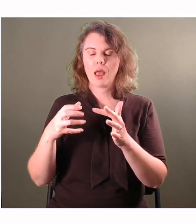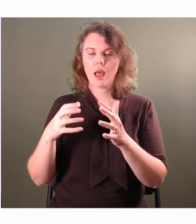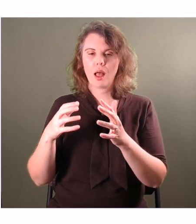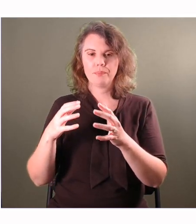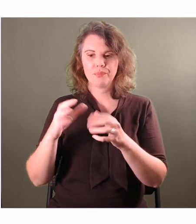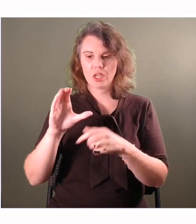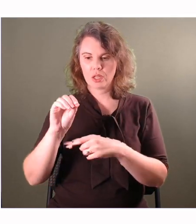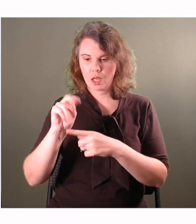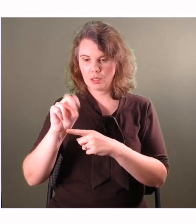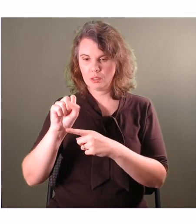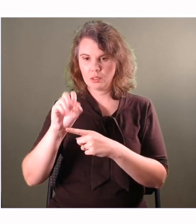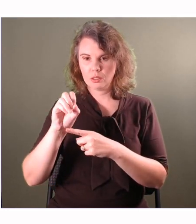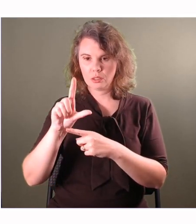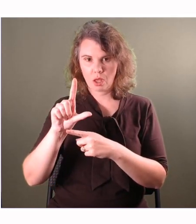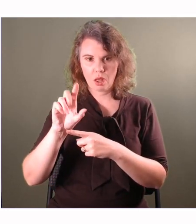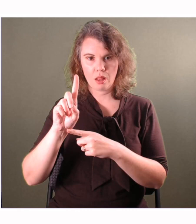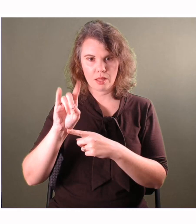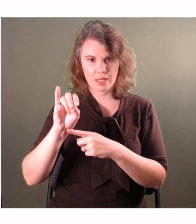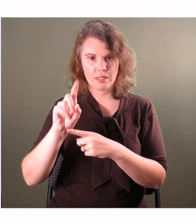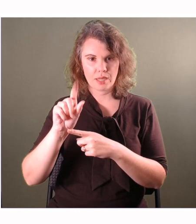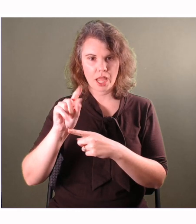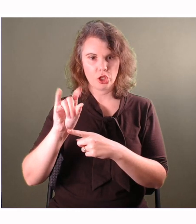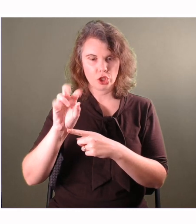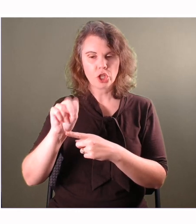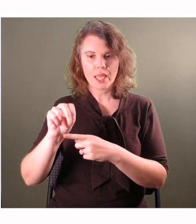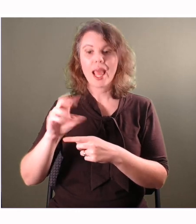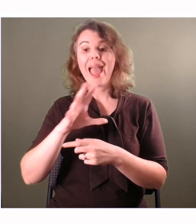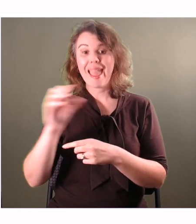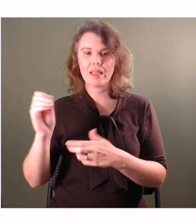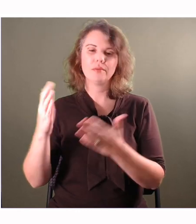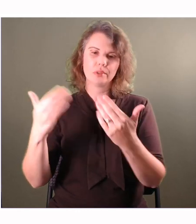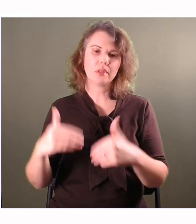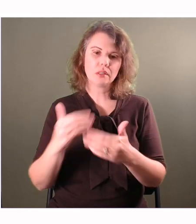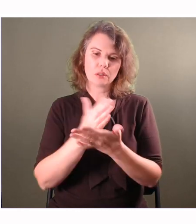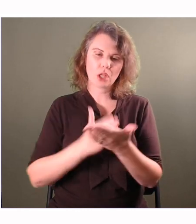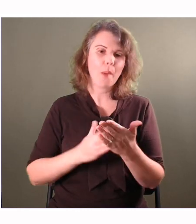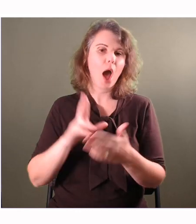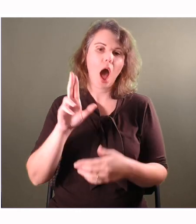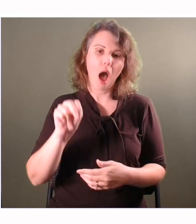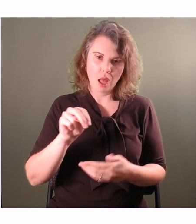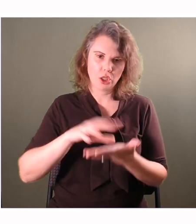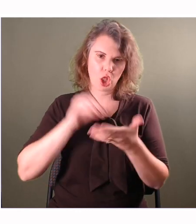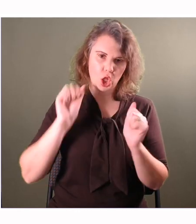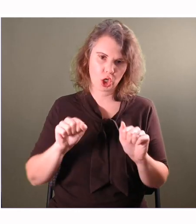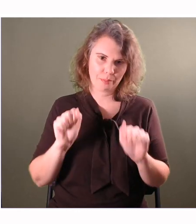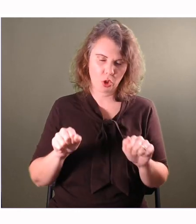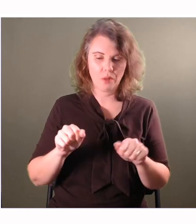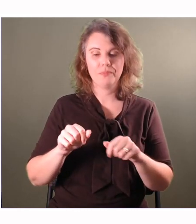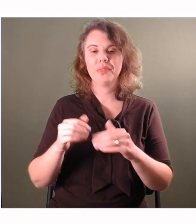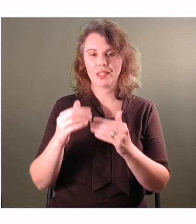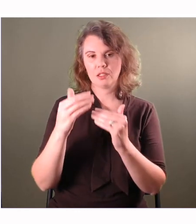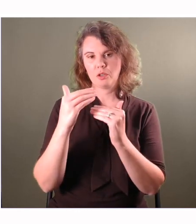and unlearnable, provide really strong constraints on the theory.